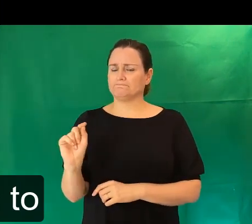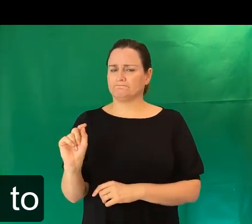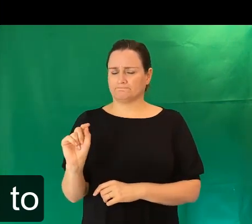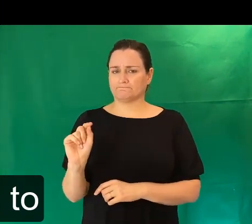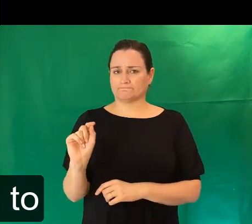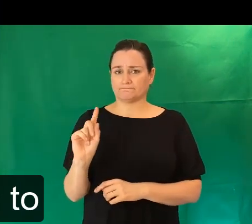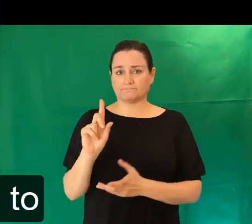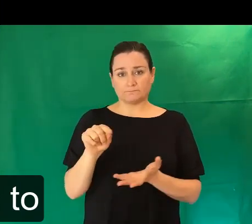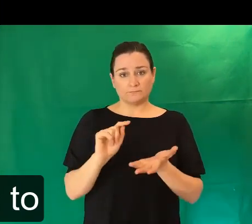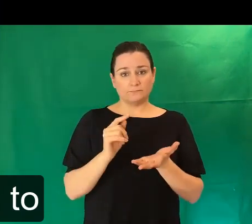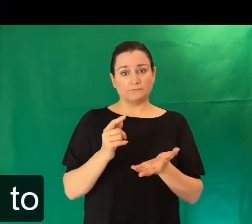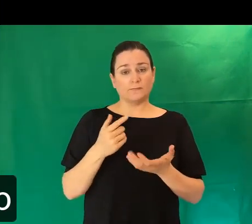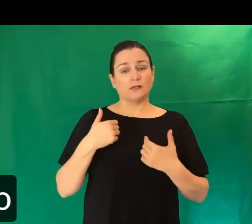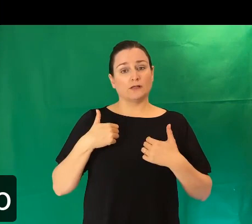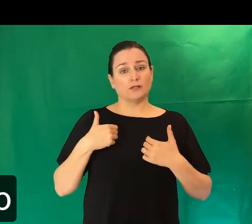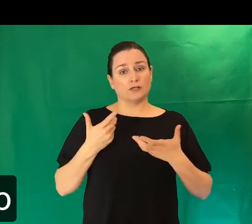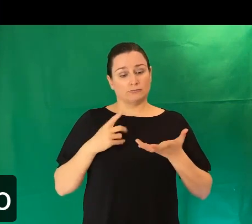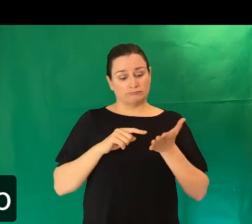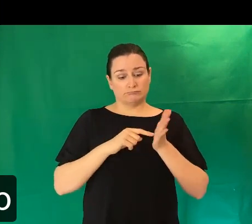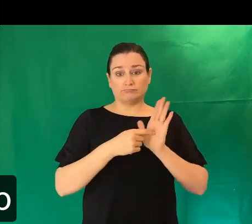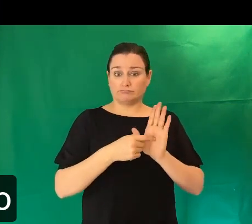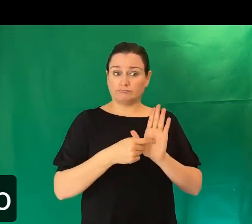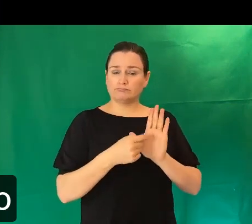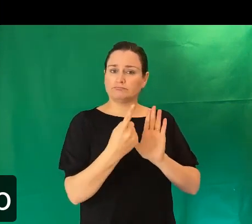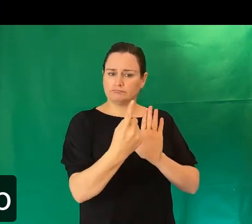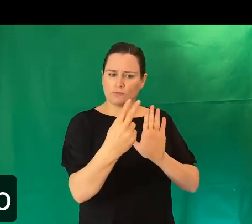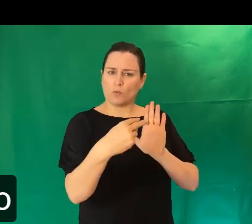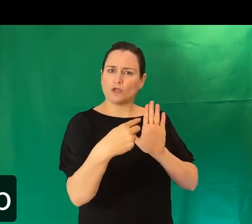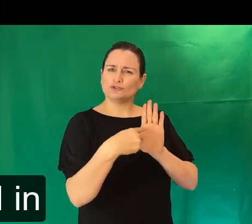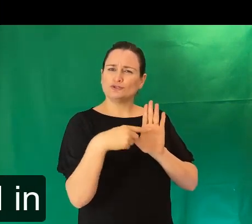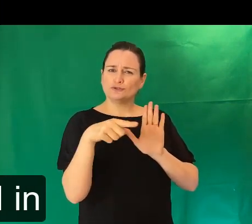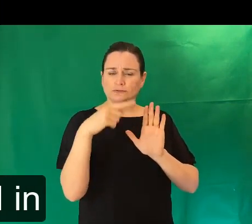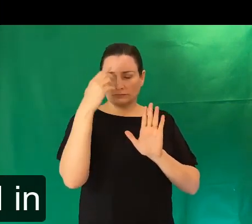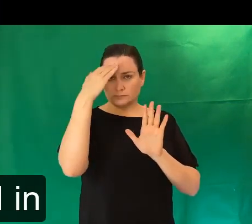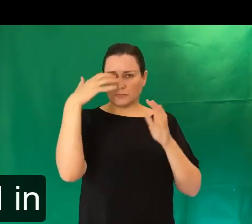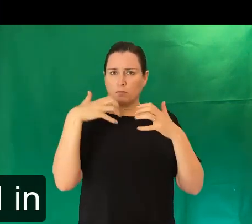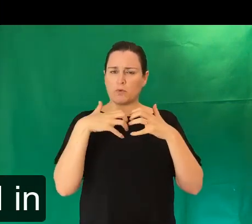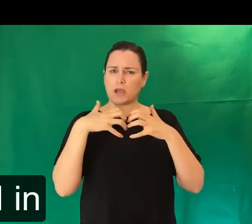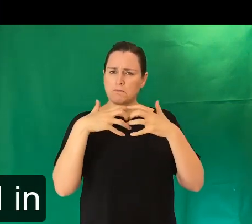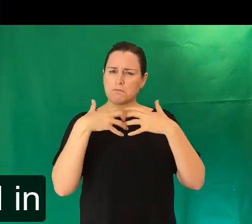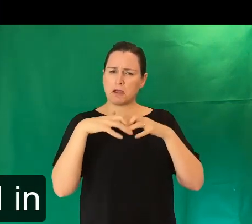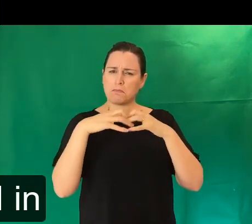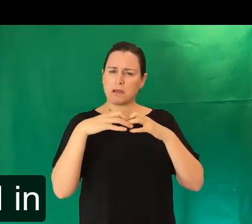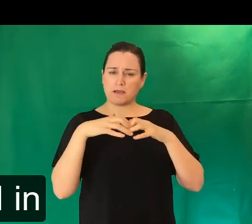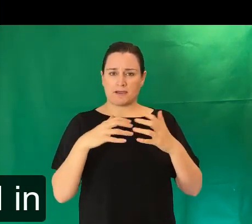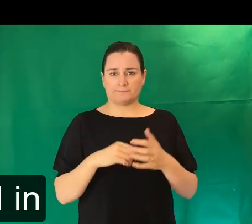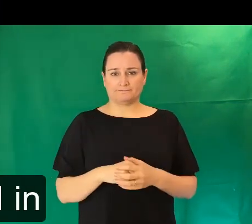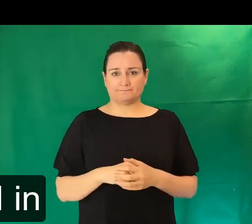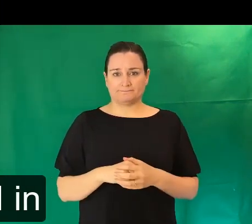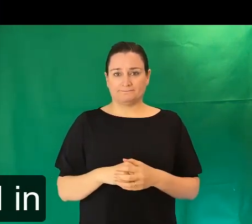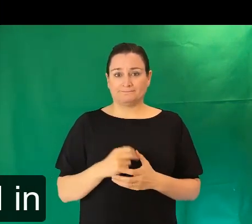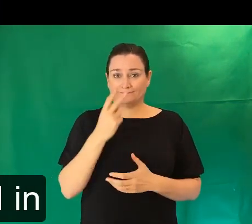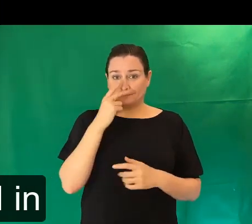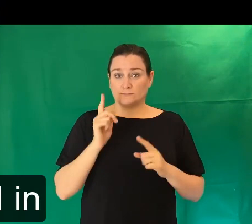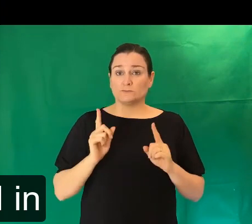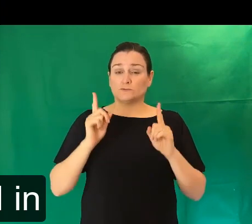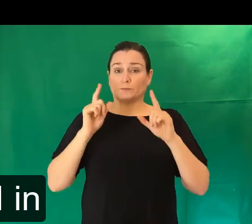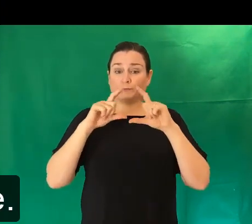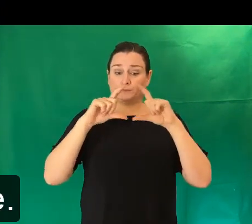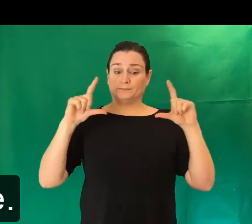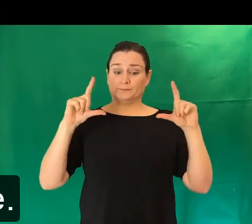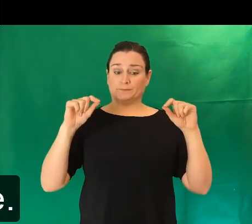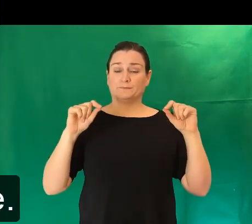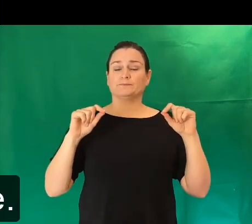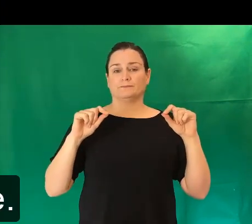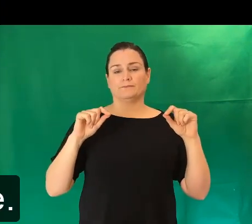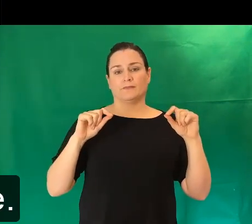show signing to these different groups. And in the top row, you have the left hemisphere, and